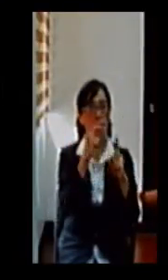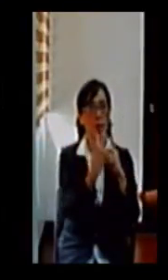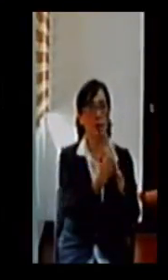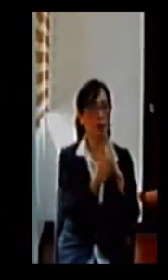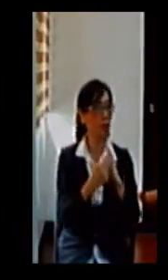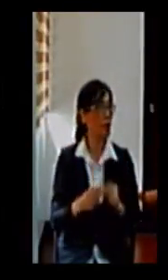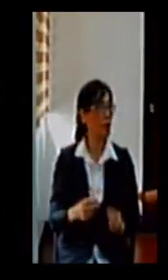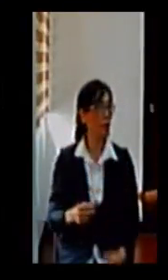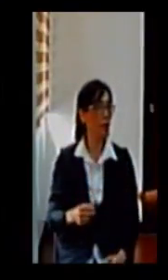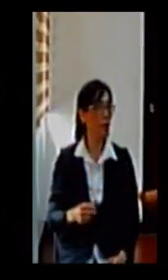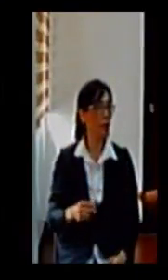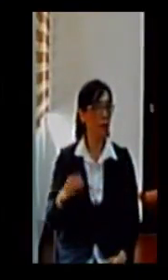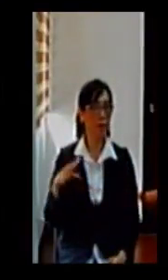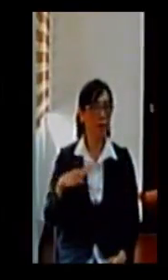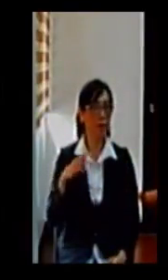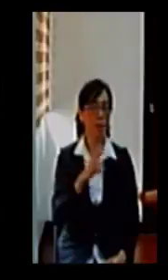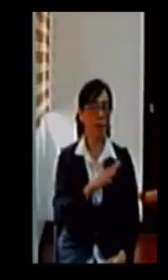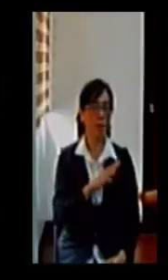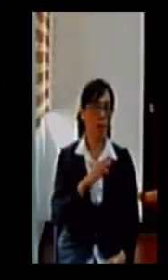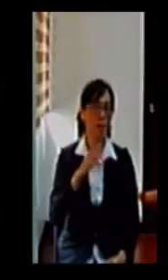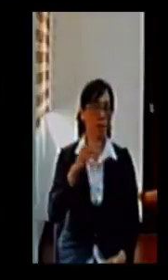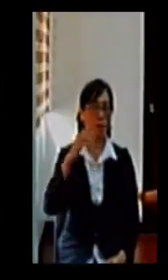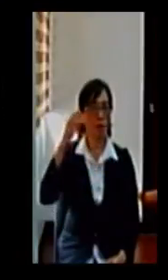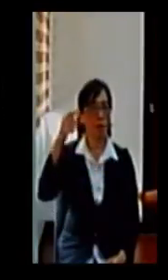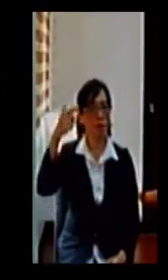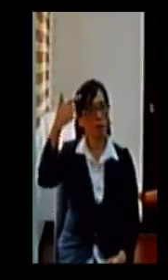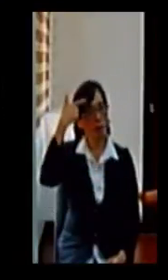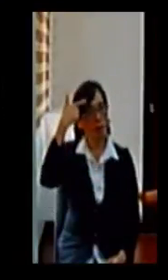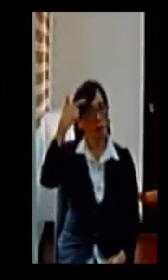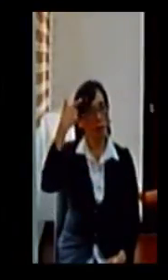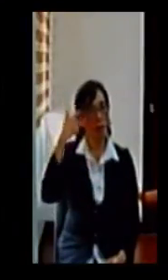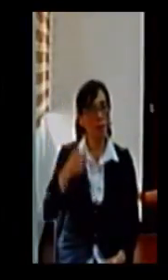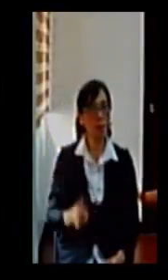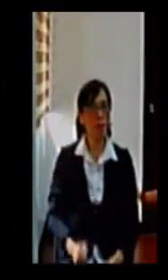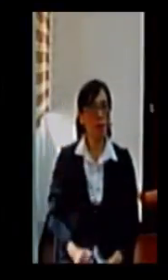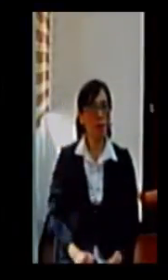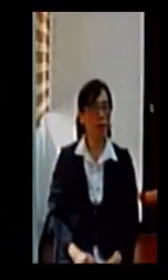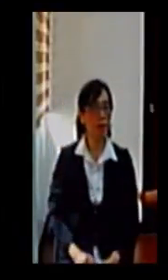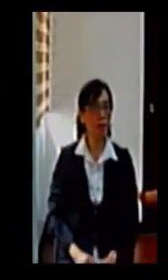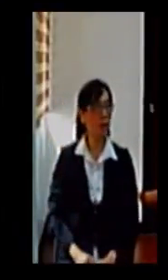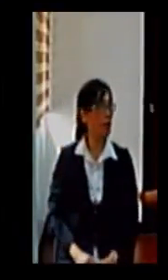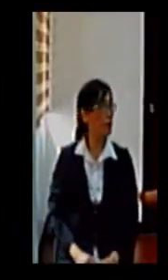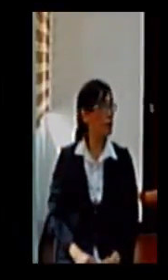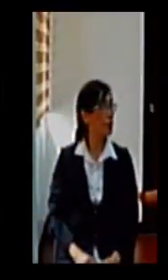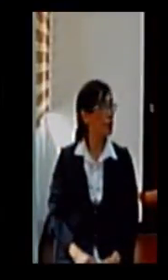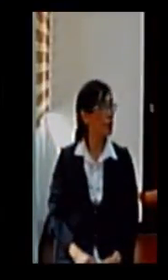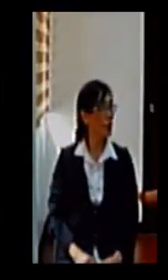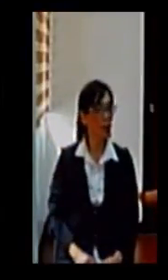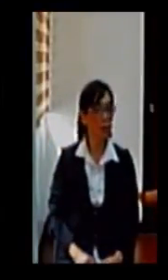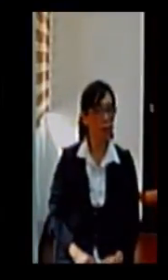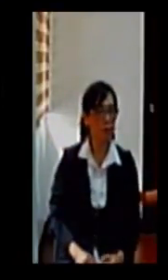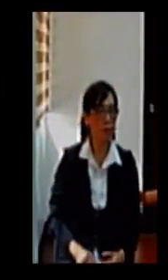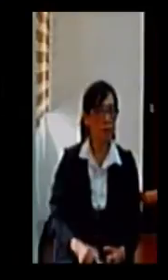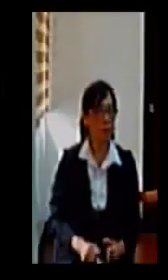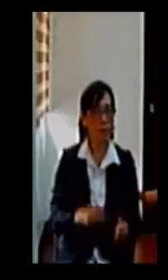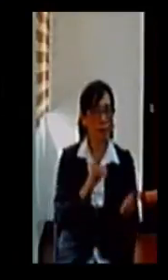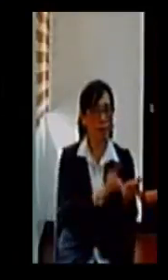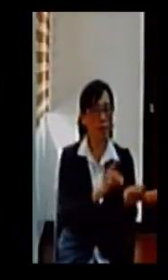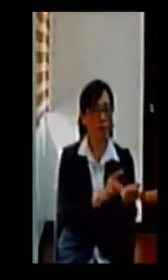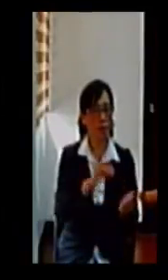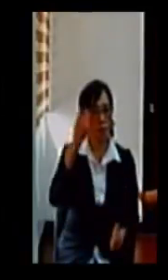Chairman Gascon. First of all, Dr. Malyari, thank you very